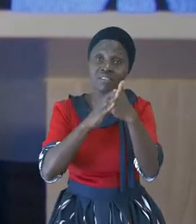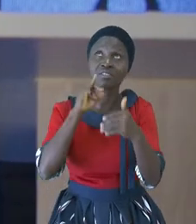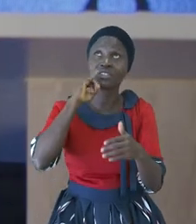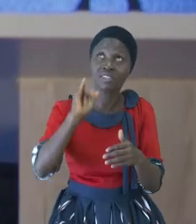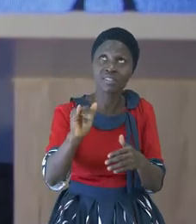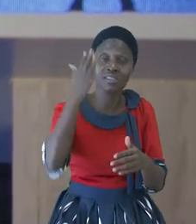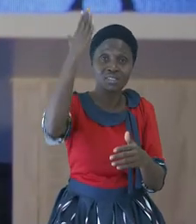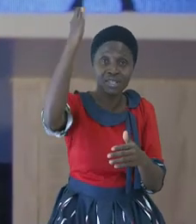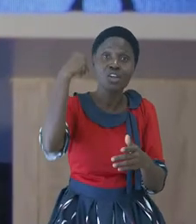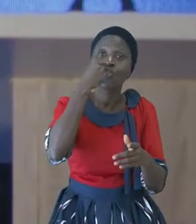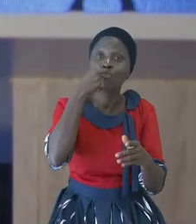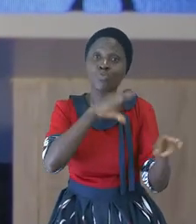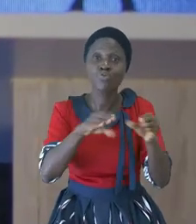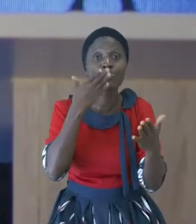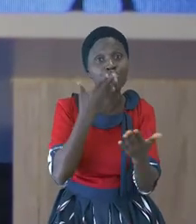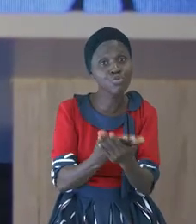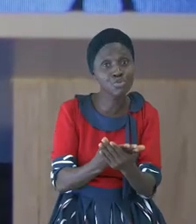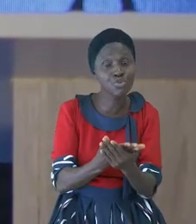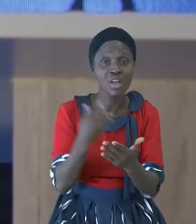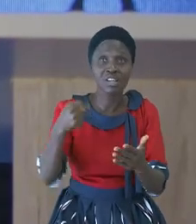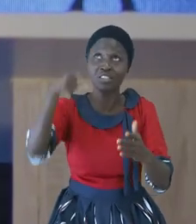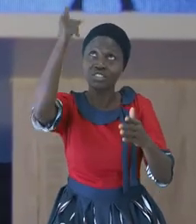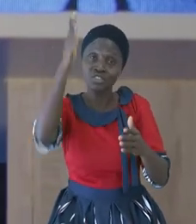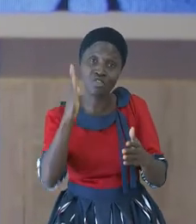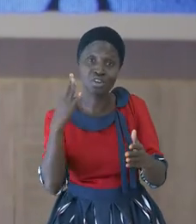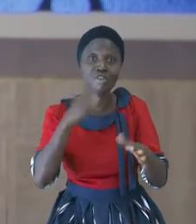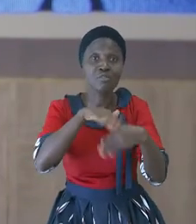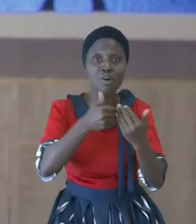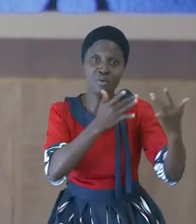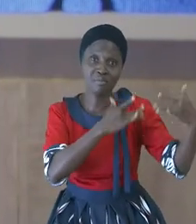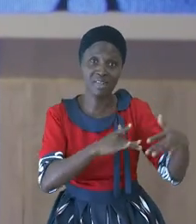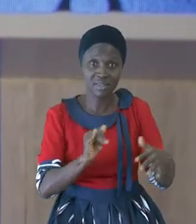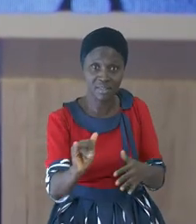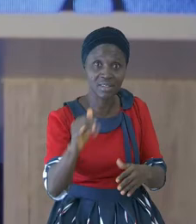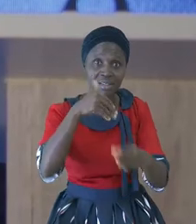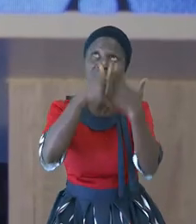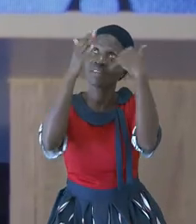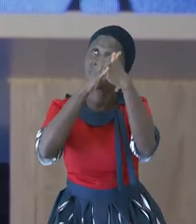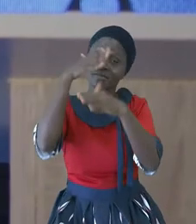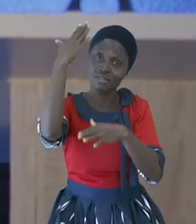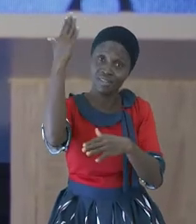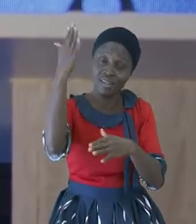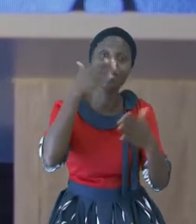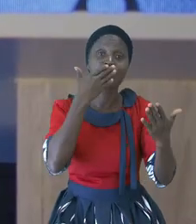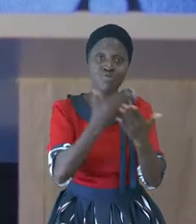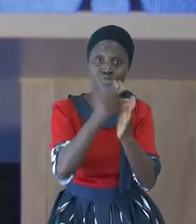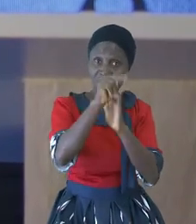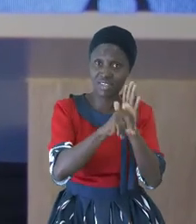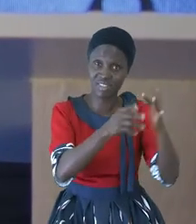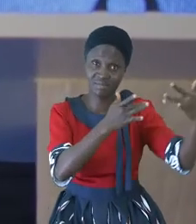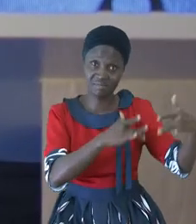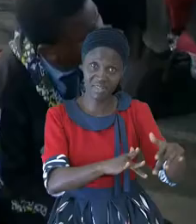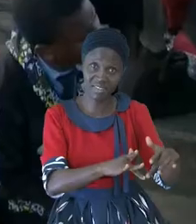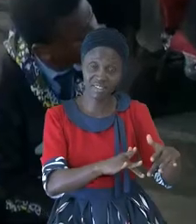long as there's a God of all mercy in heaven. Goodness and mercy shall